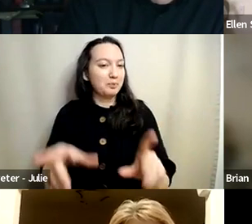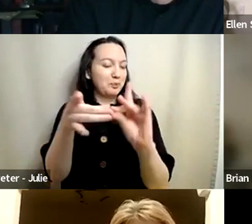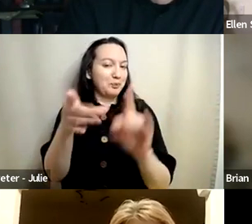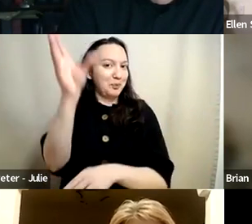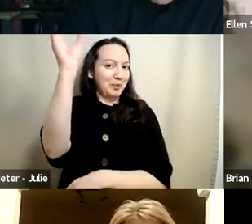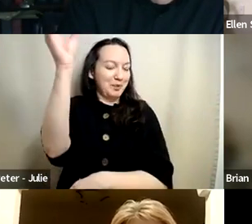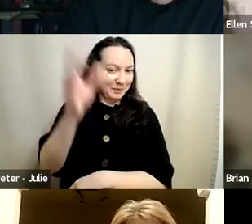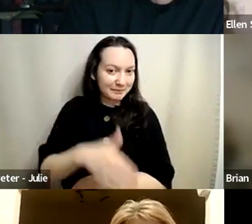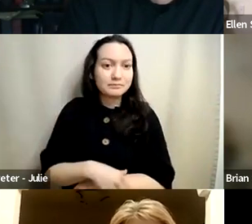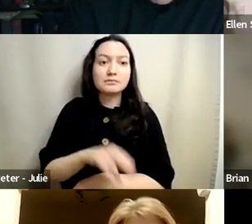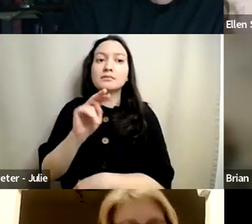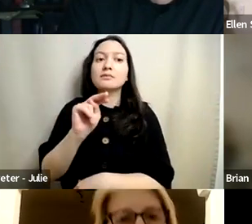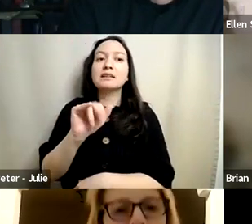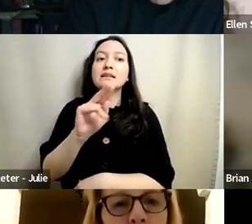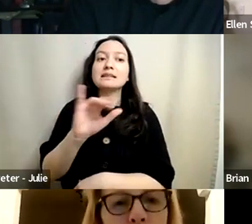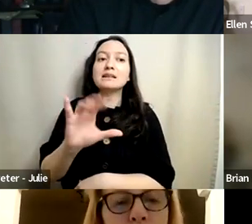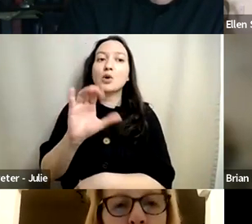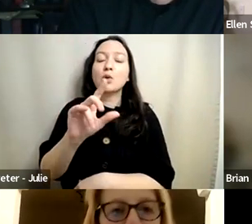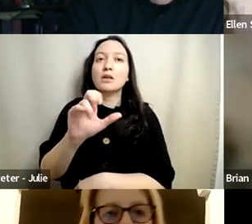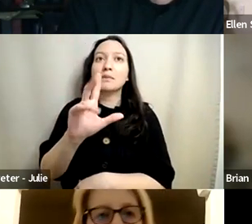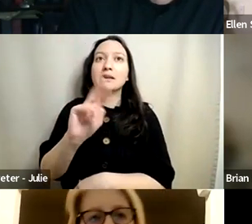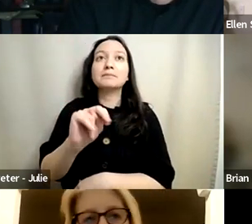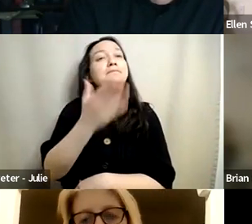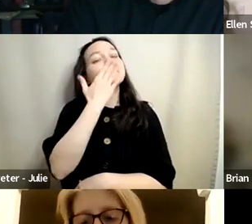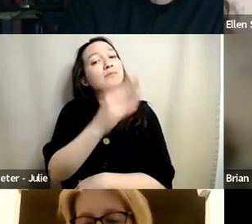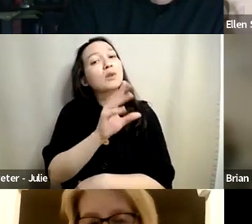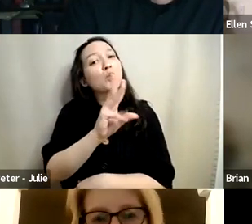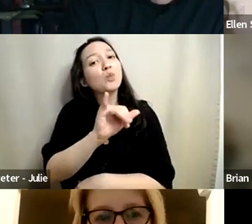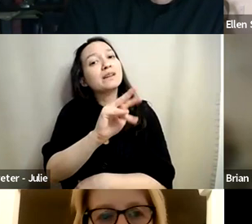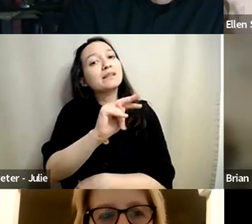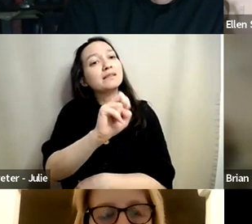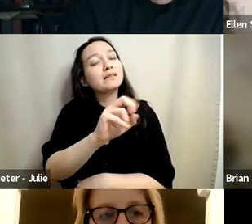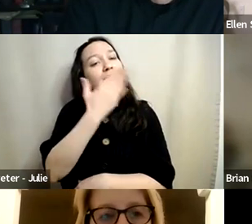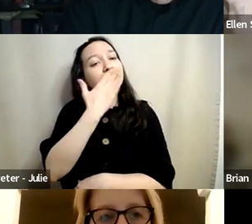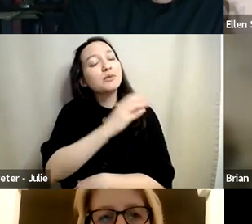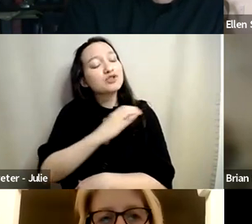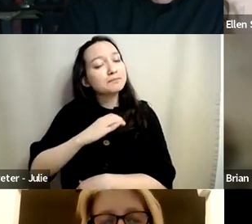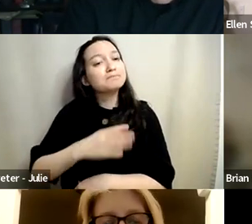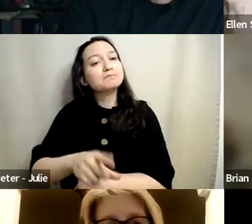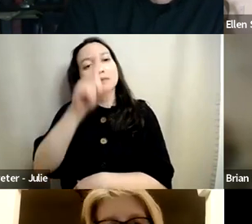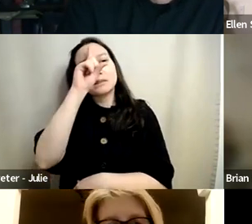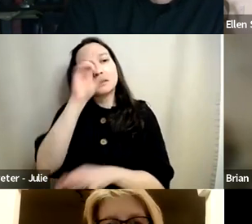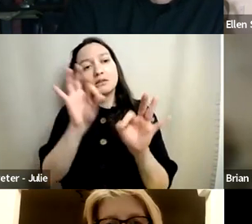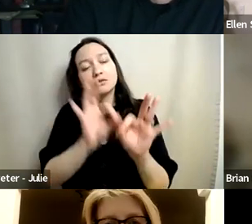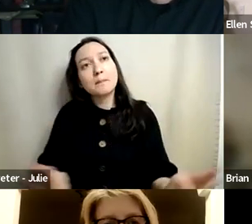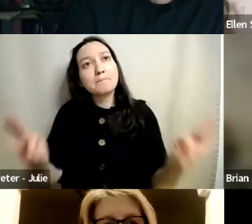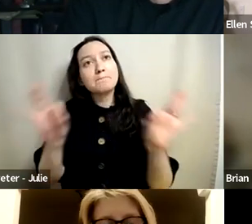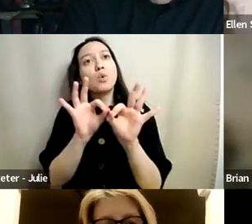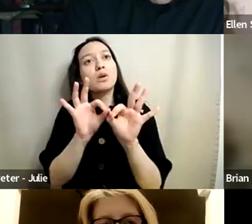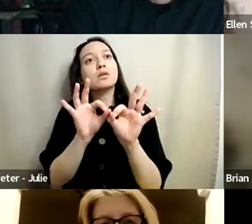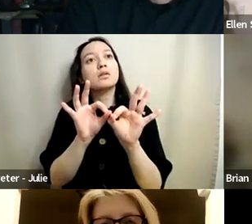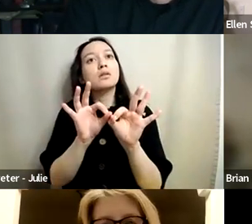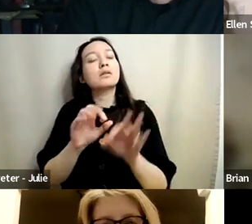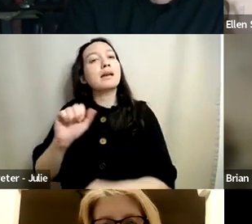speak, Nancy Coleman. Yes, thank you, Winnie, and thank you, Commission. I think it's really important that the